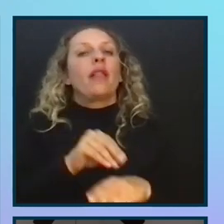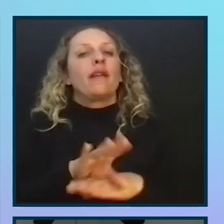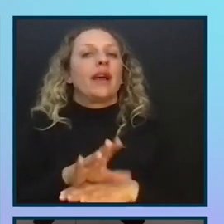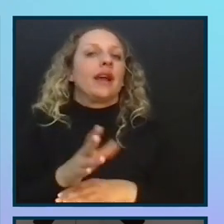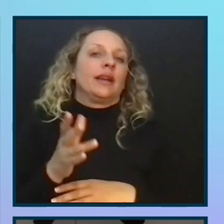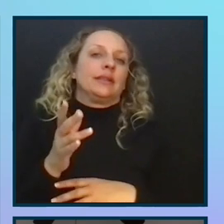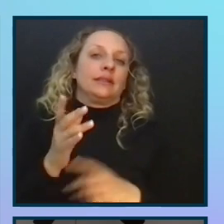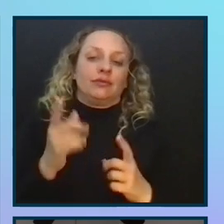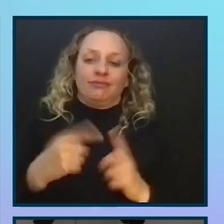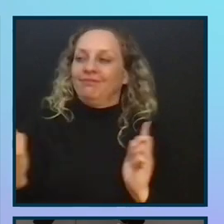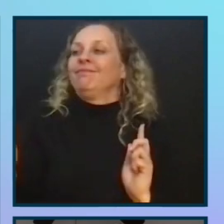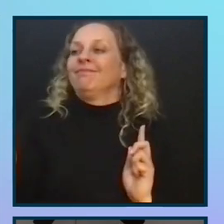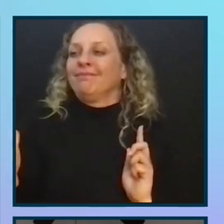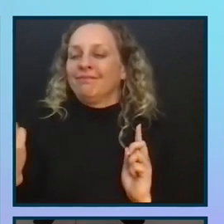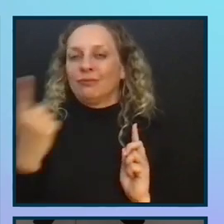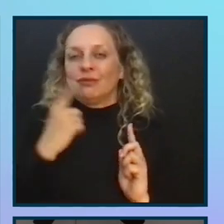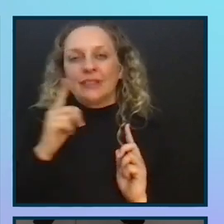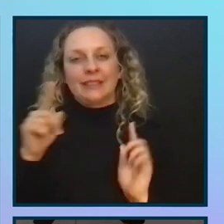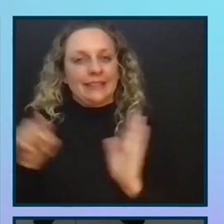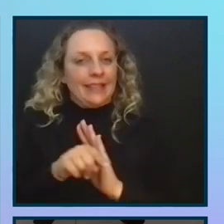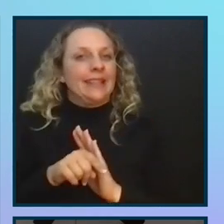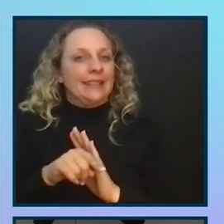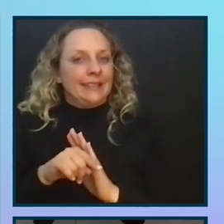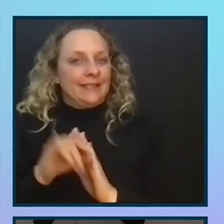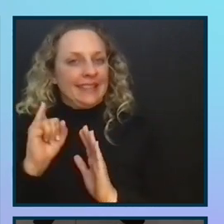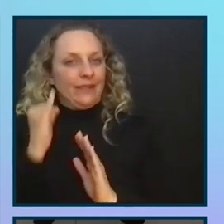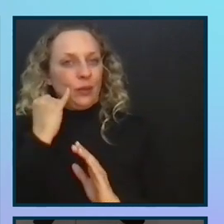accessibility under that definition of consistency?